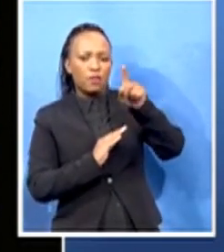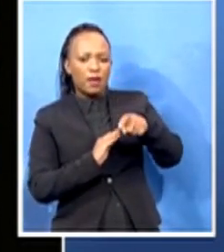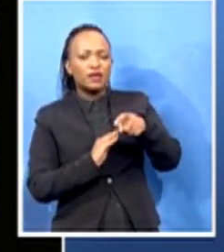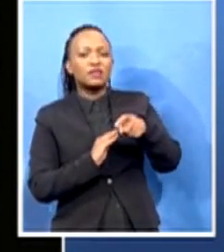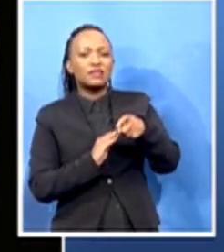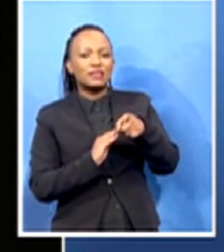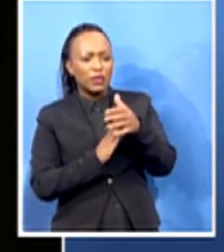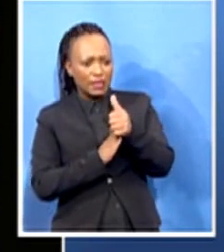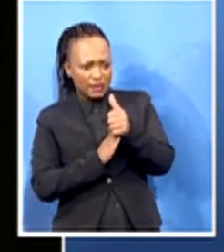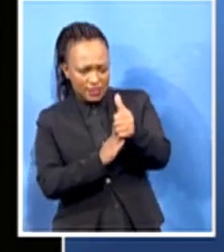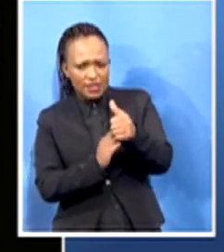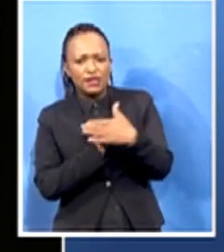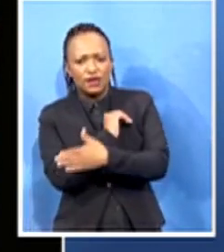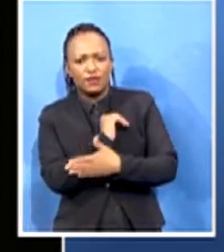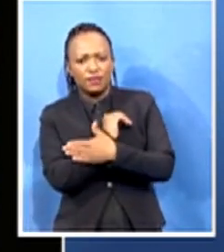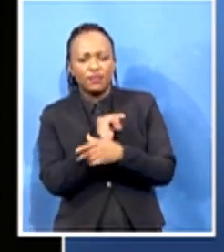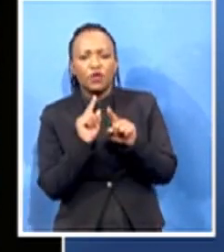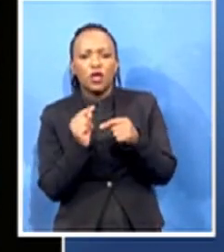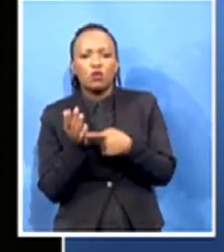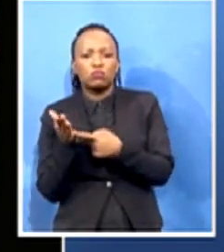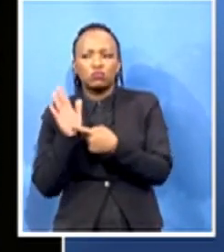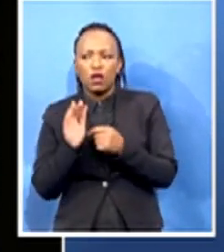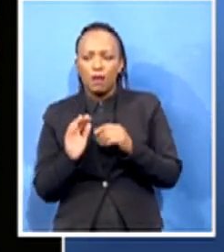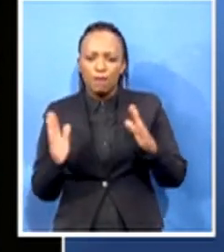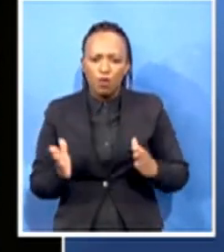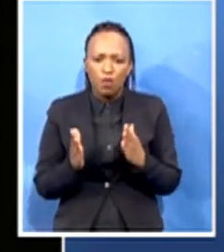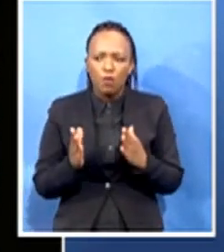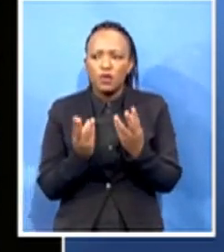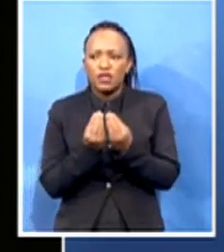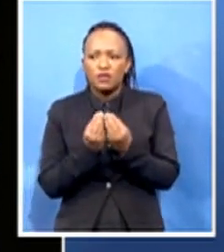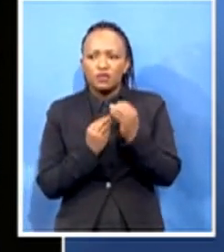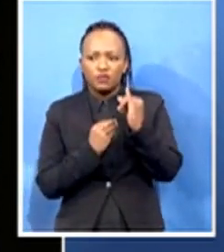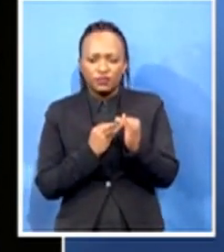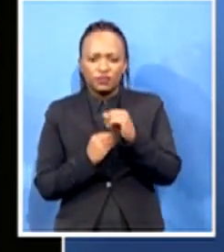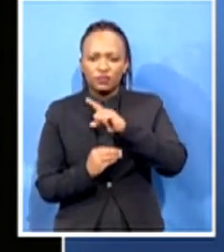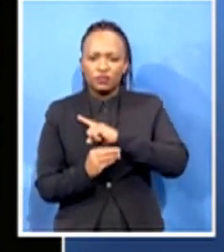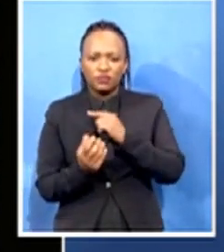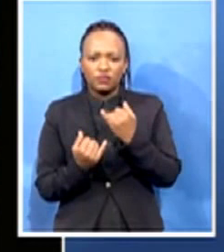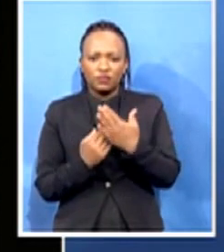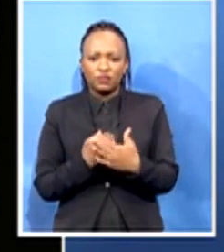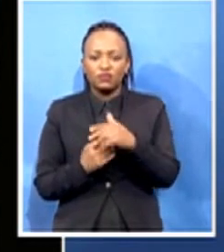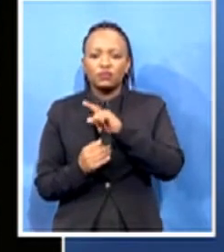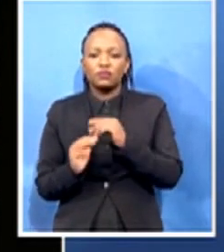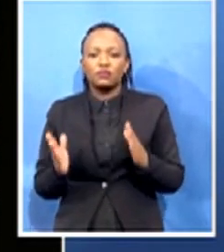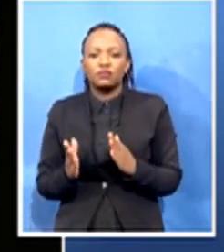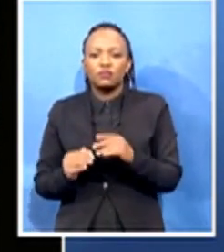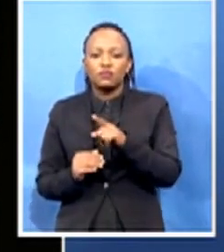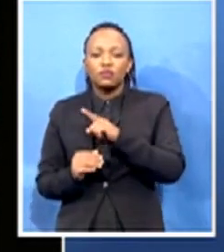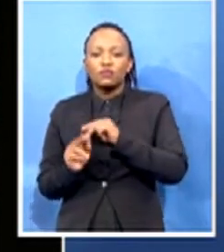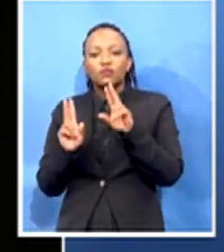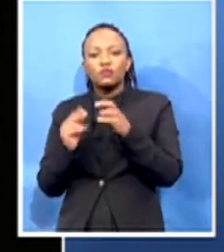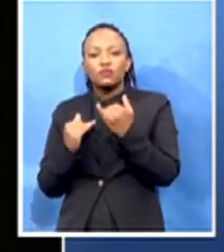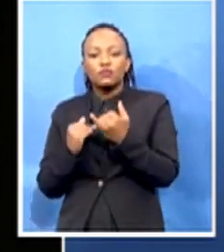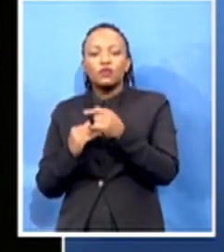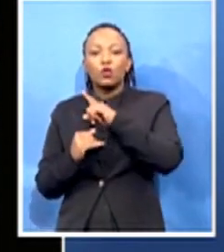promote something that is not there. Because if now we are going to promote an issue where it must then come as if